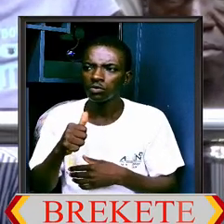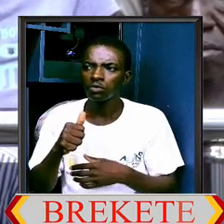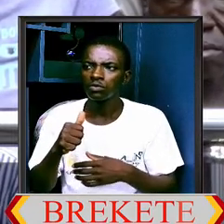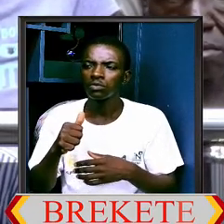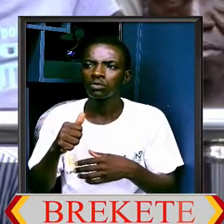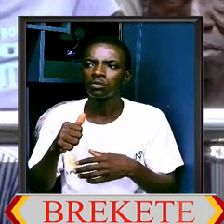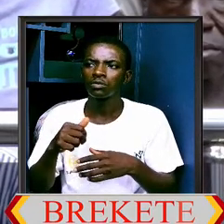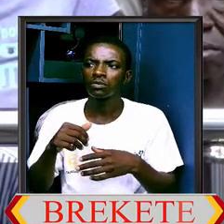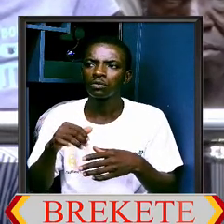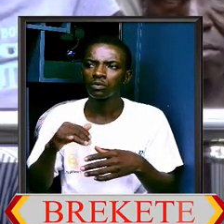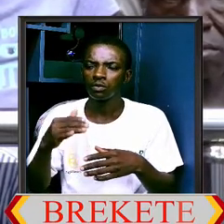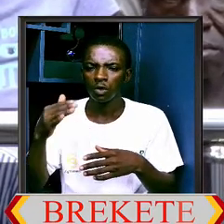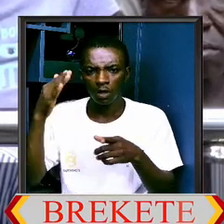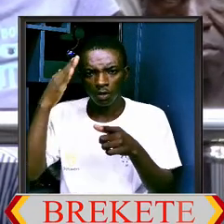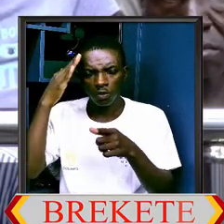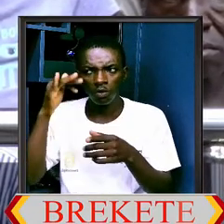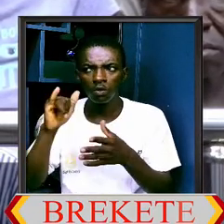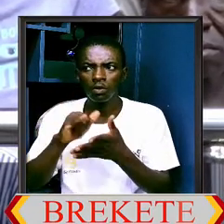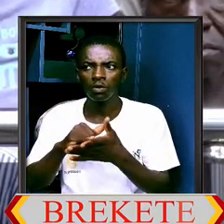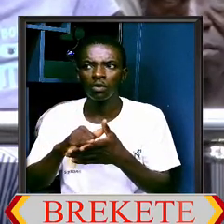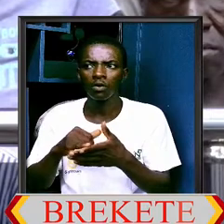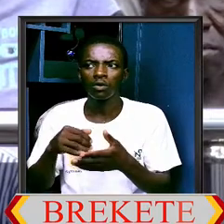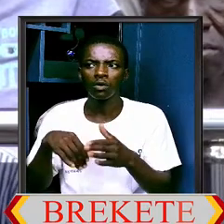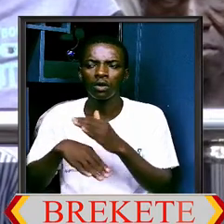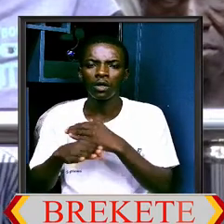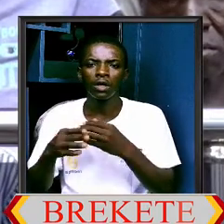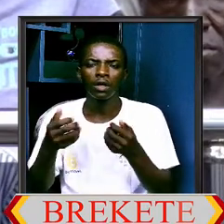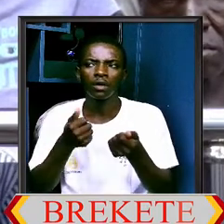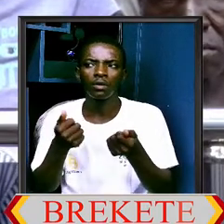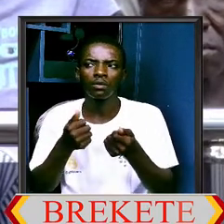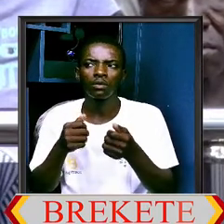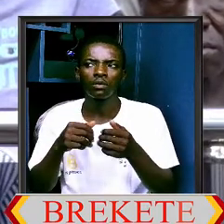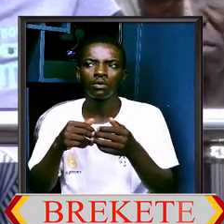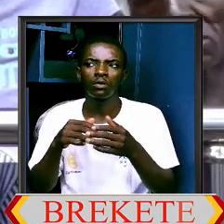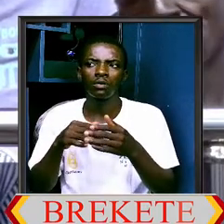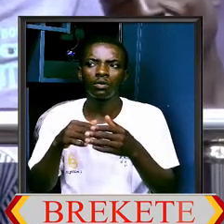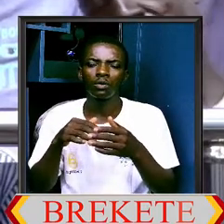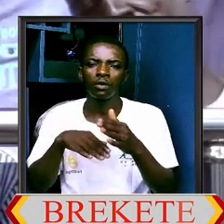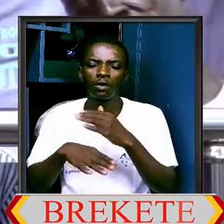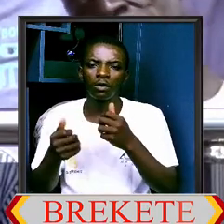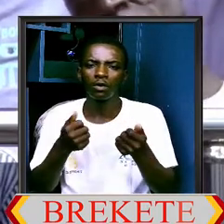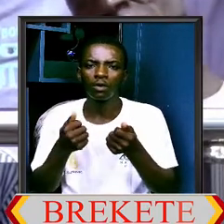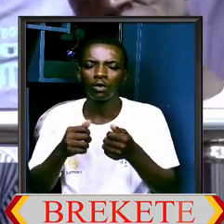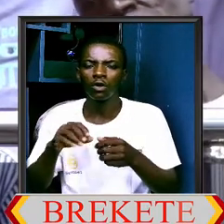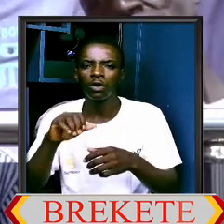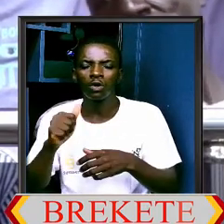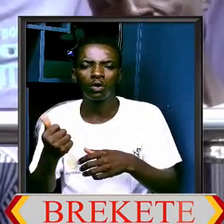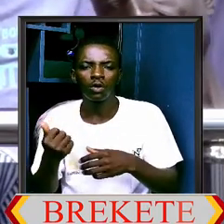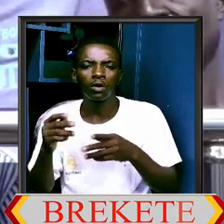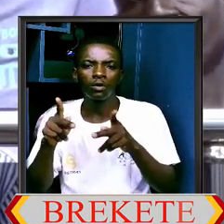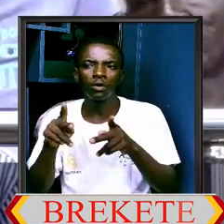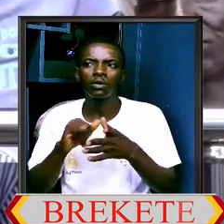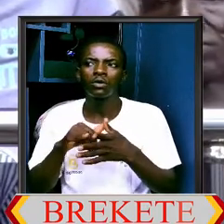In face, he not say, I know you, that you enter moto, and I enter moto. The